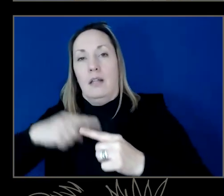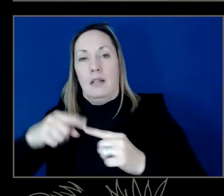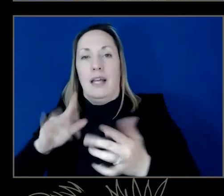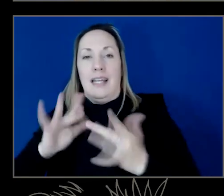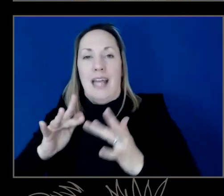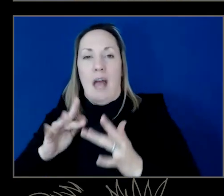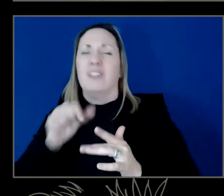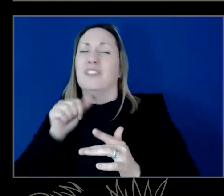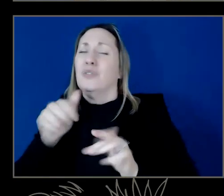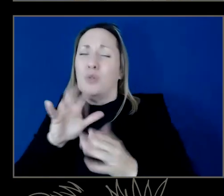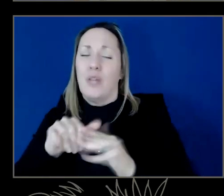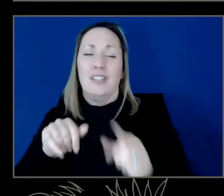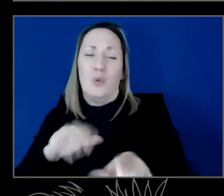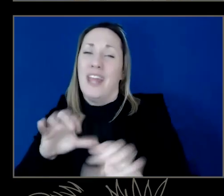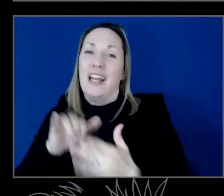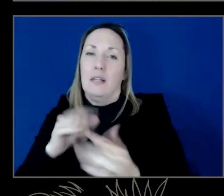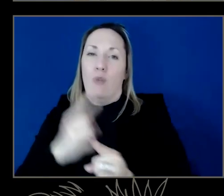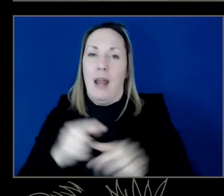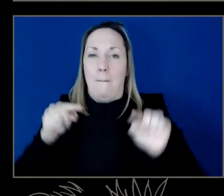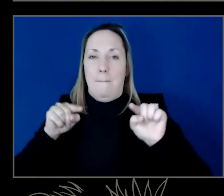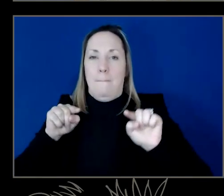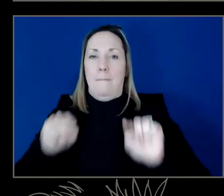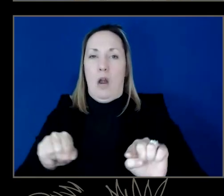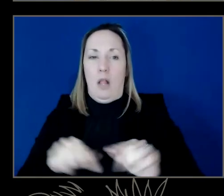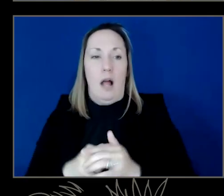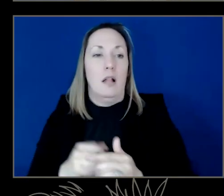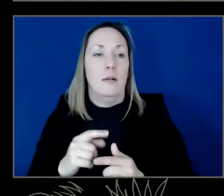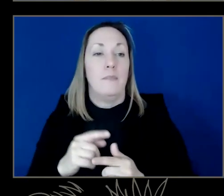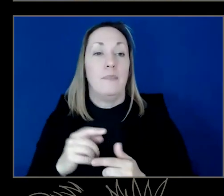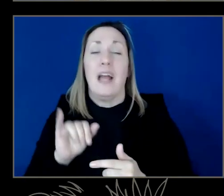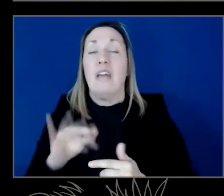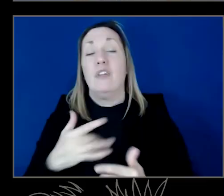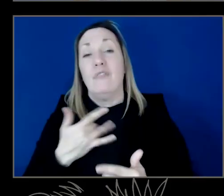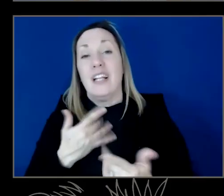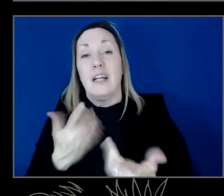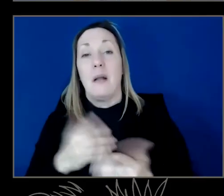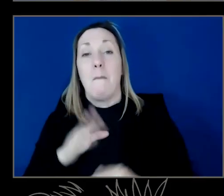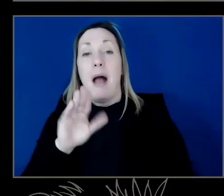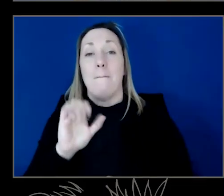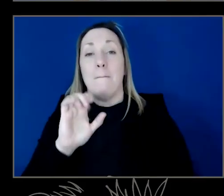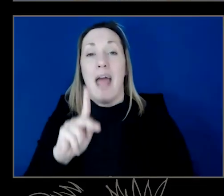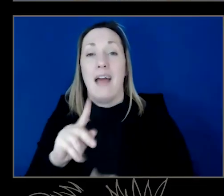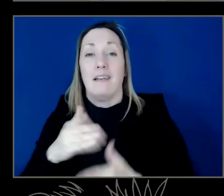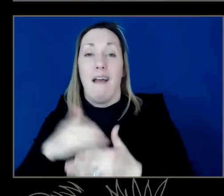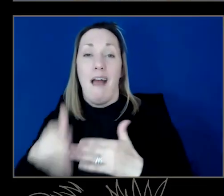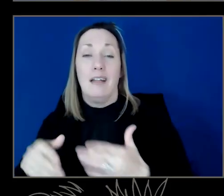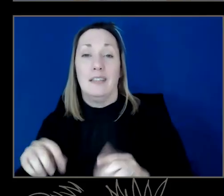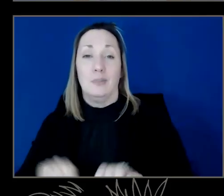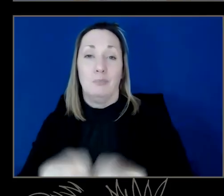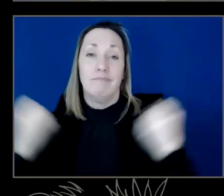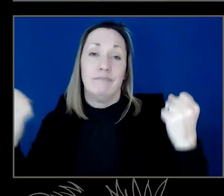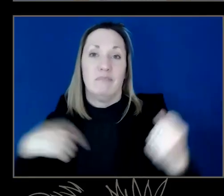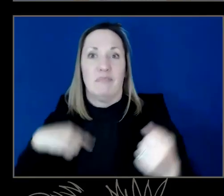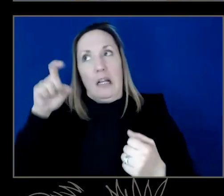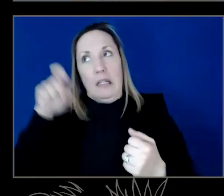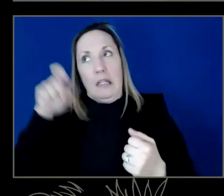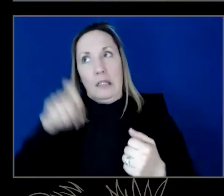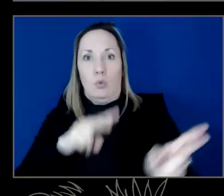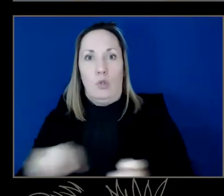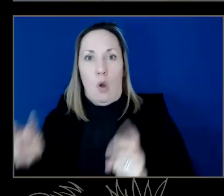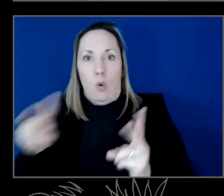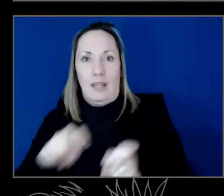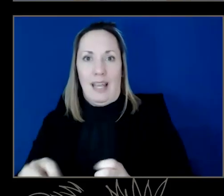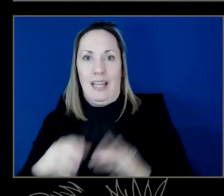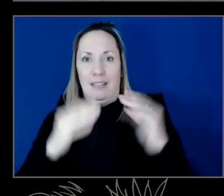this instead. Load them in parallel. Now, if you're saying, well, my backend is busted, I actually truly do need to load things